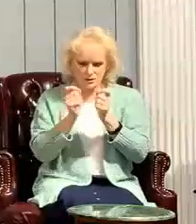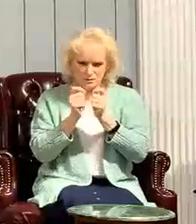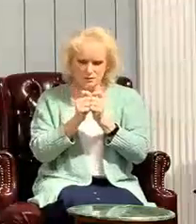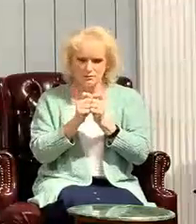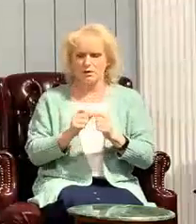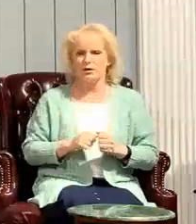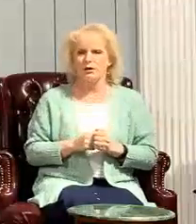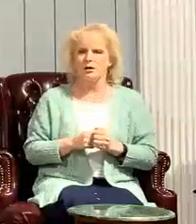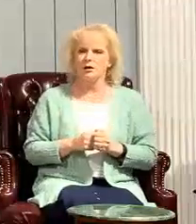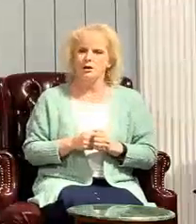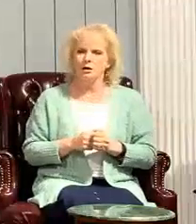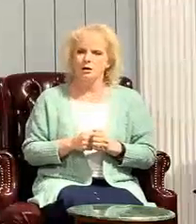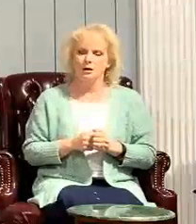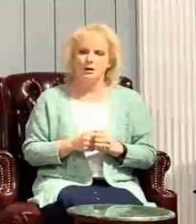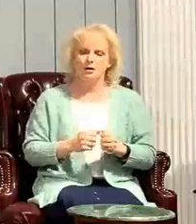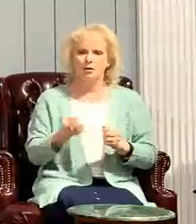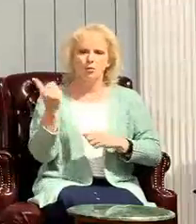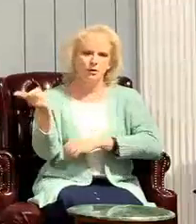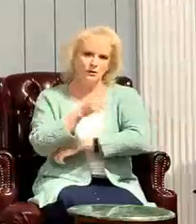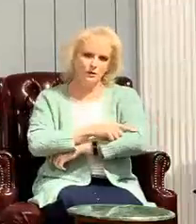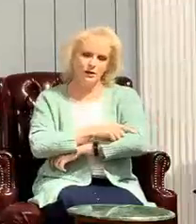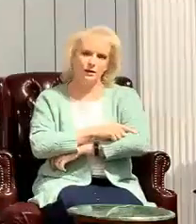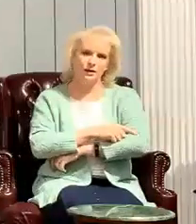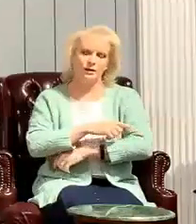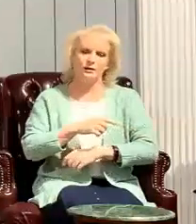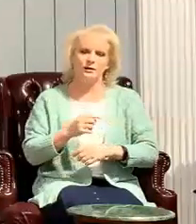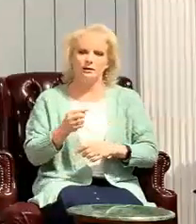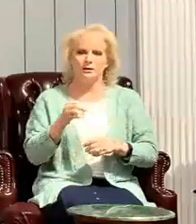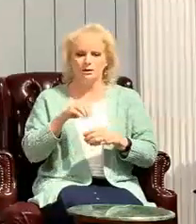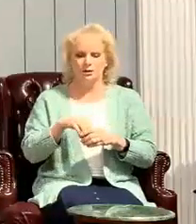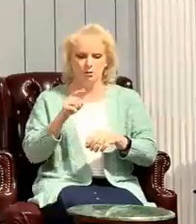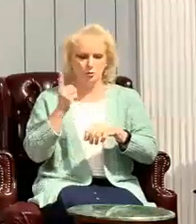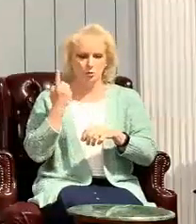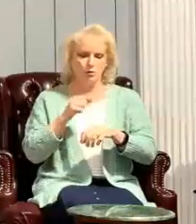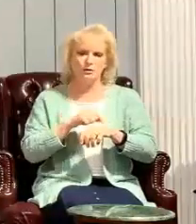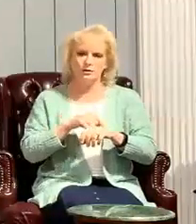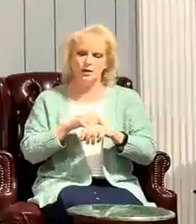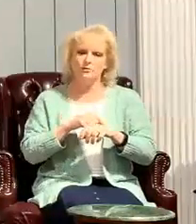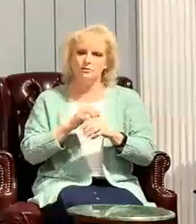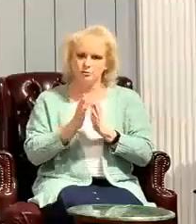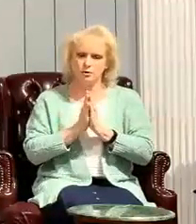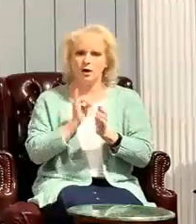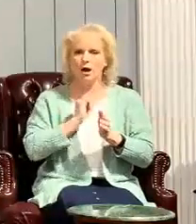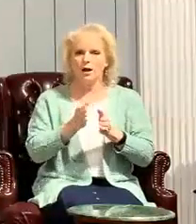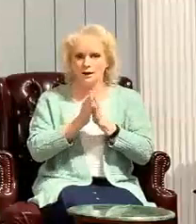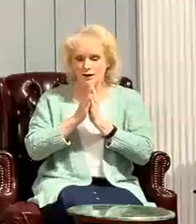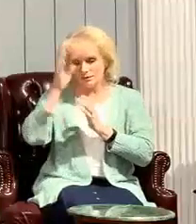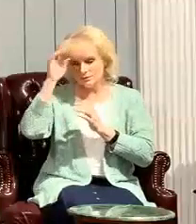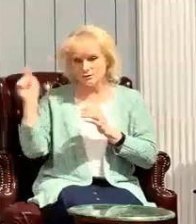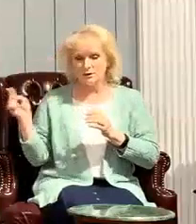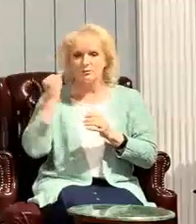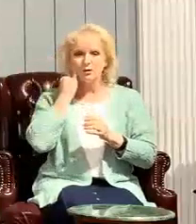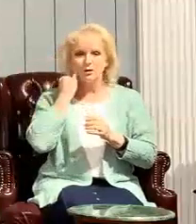for specifically. And one day, in one of those times of prayer, I said, I asked him if he